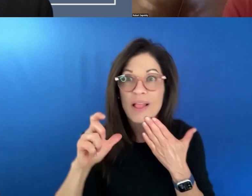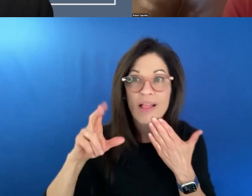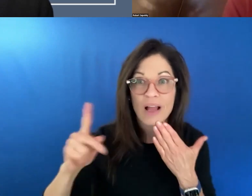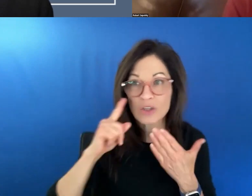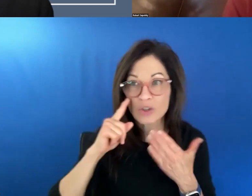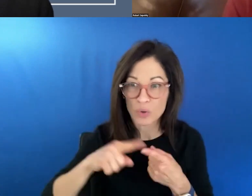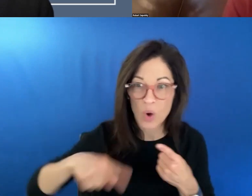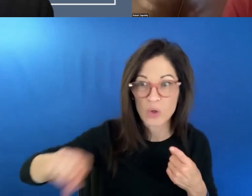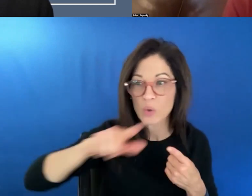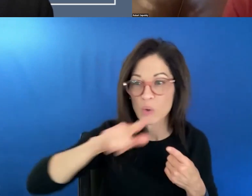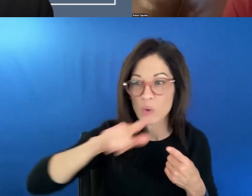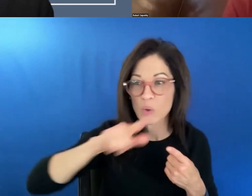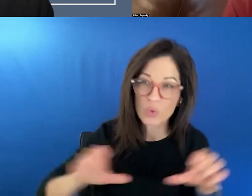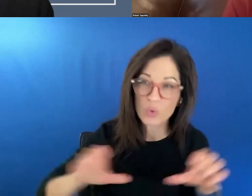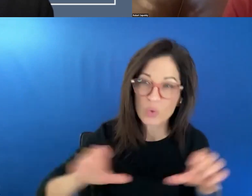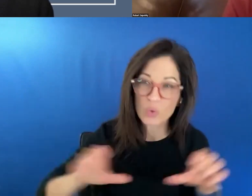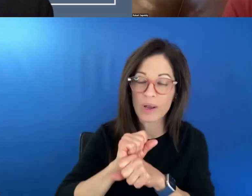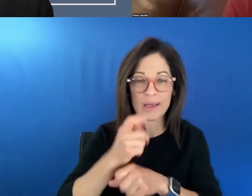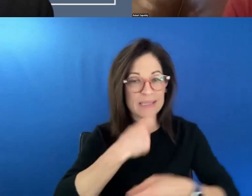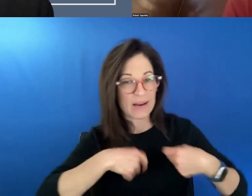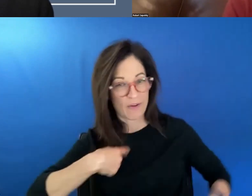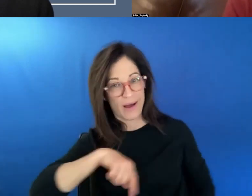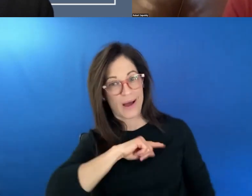as opposed to us who hypothesize about